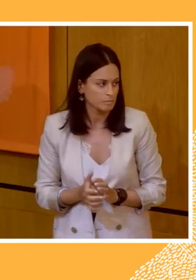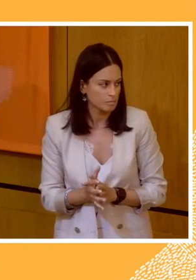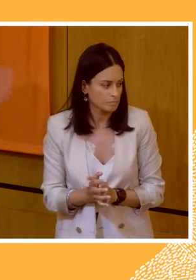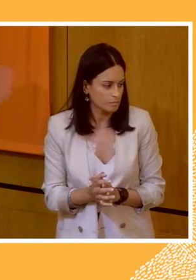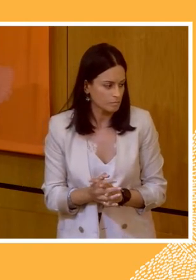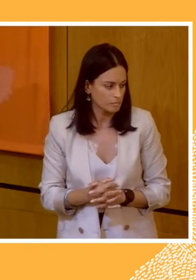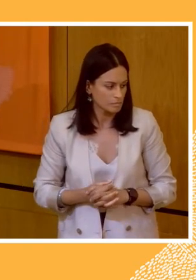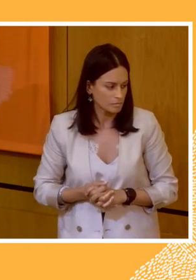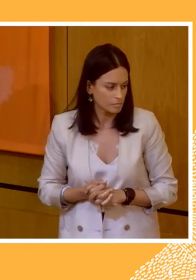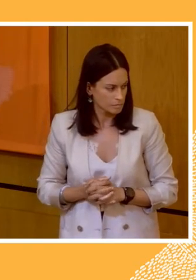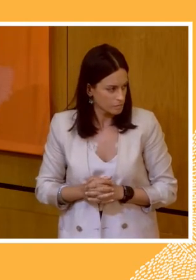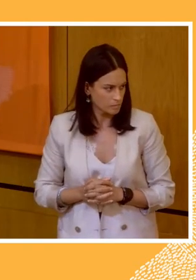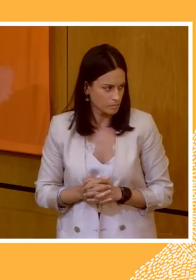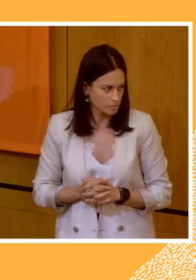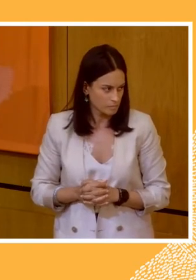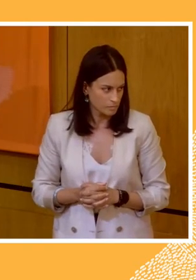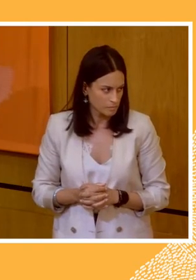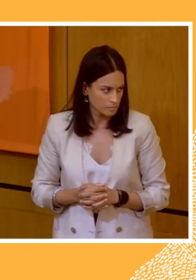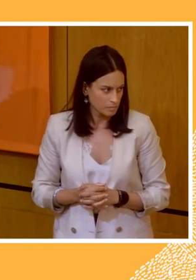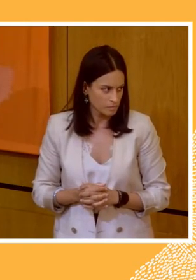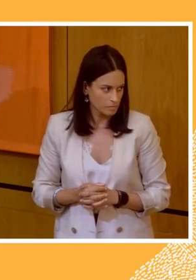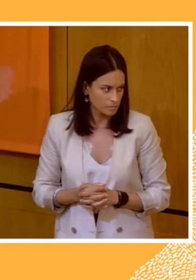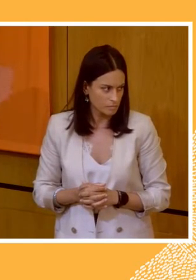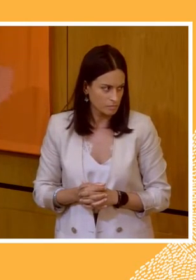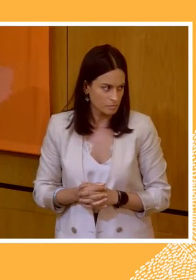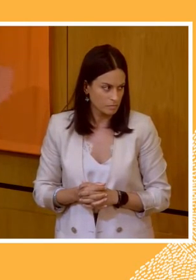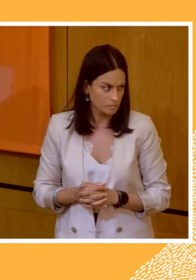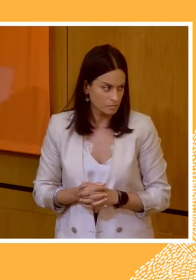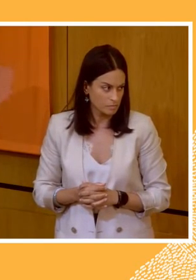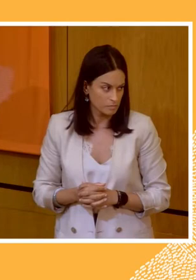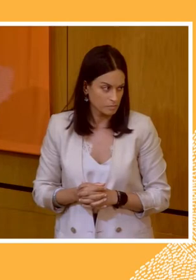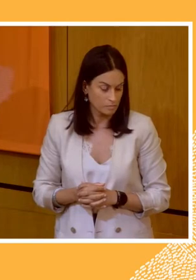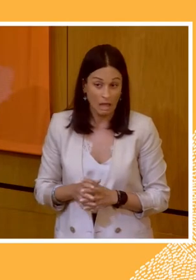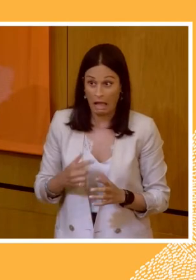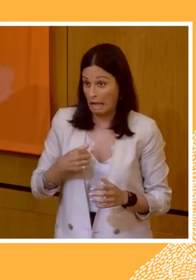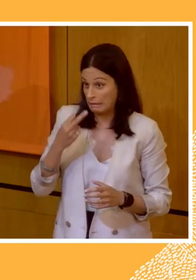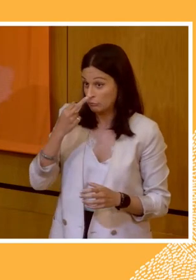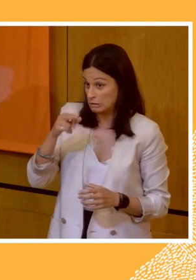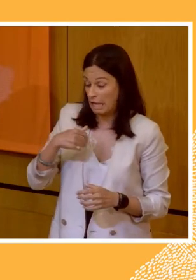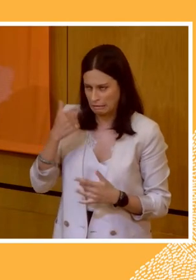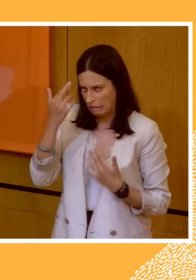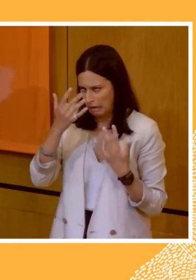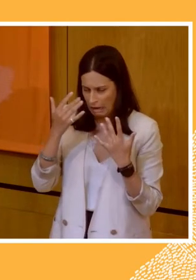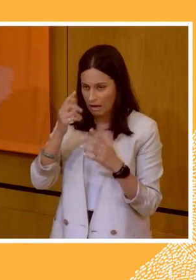I can attempt to think about your question. I think,